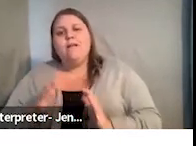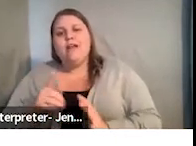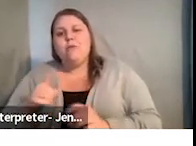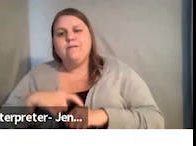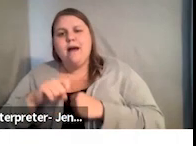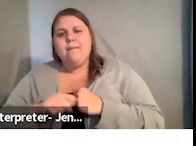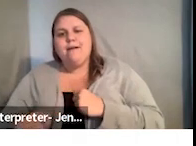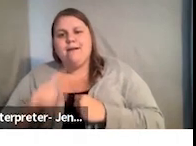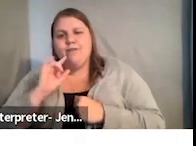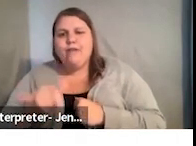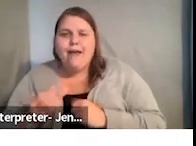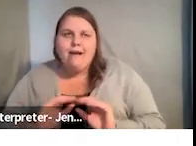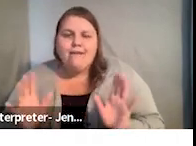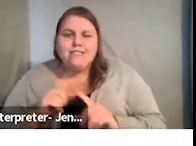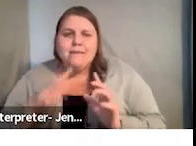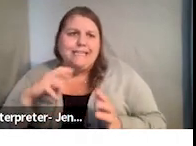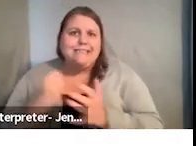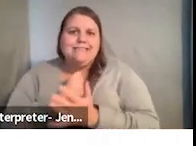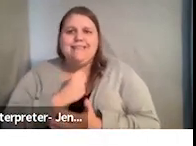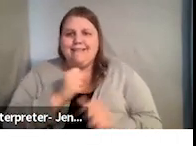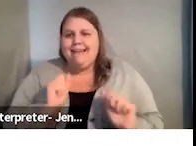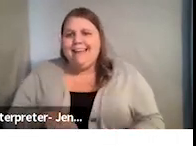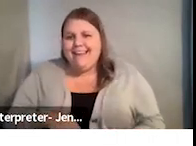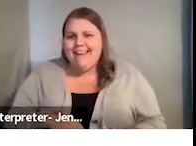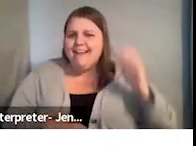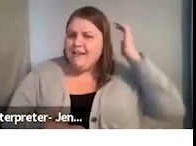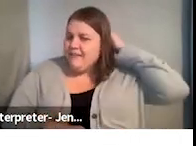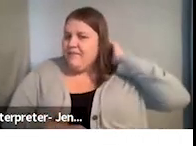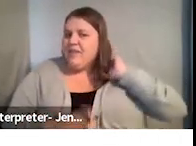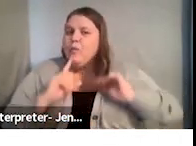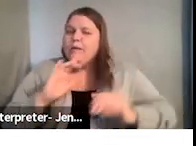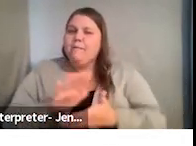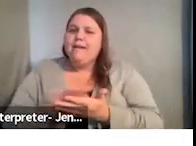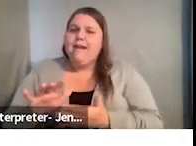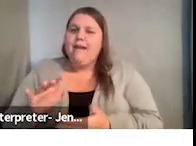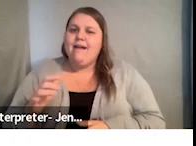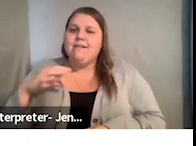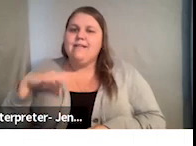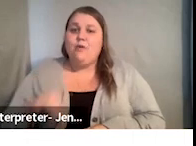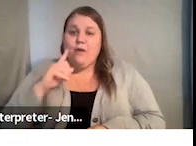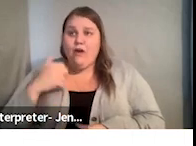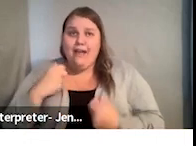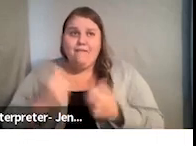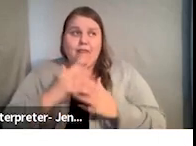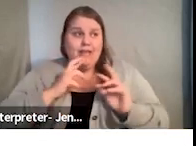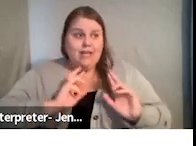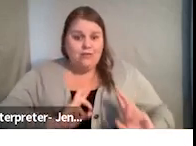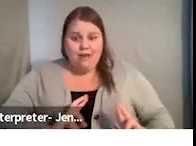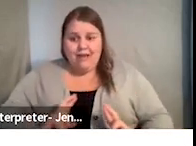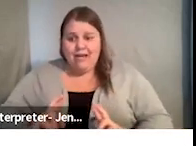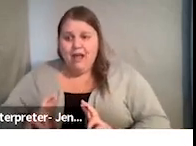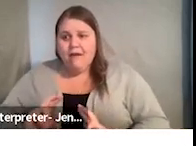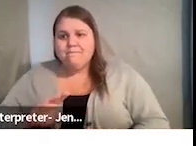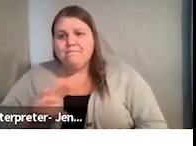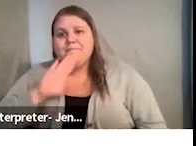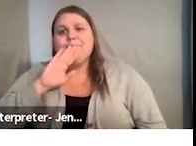program allows you time, to get back on and add that in. But it would have been helpful. We thought we had everything ready, and oh, wait, we